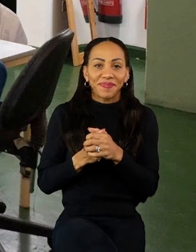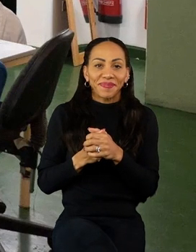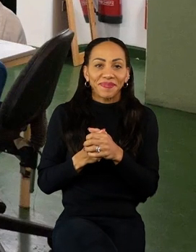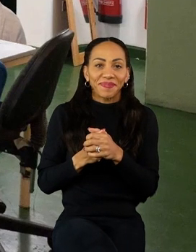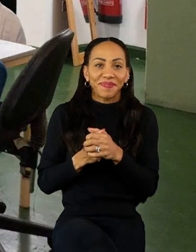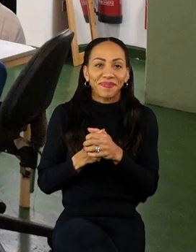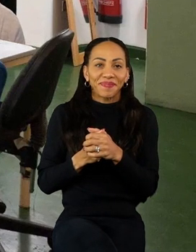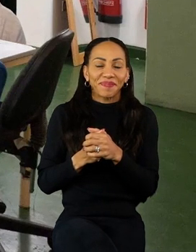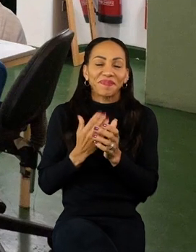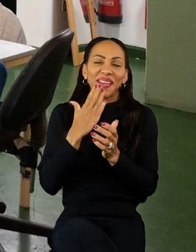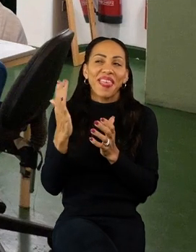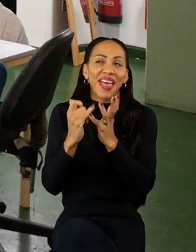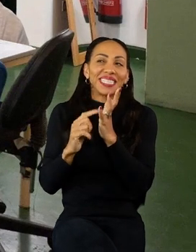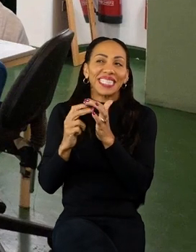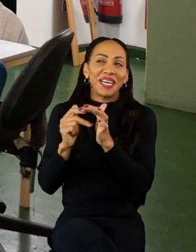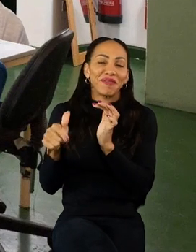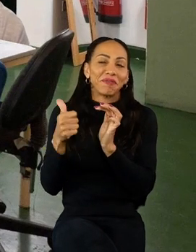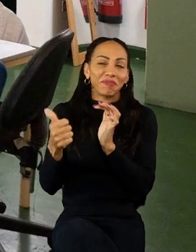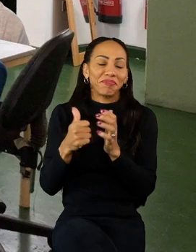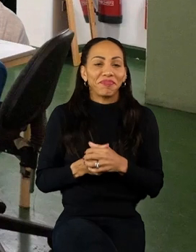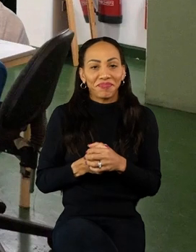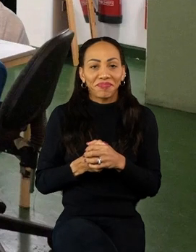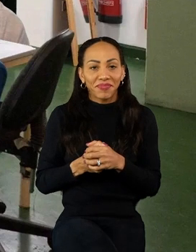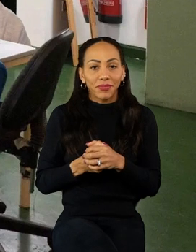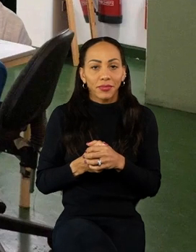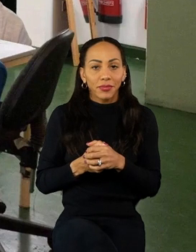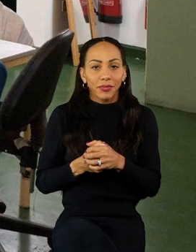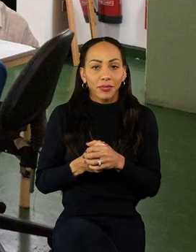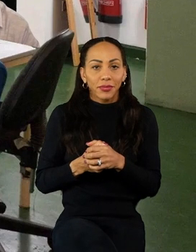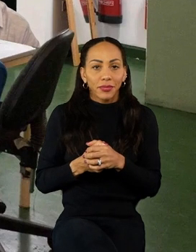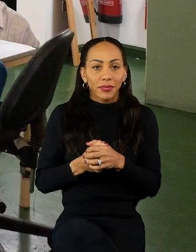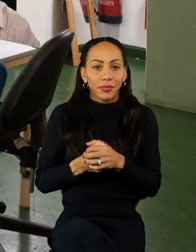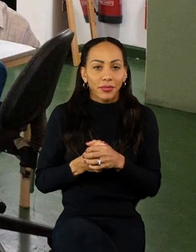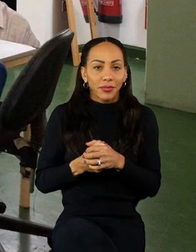sequences. Great. Yeah, thanks. Thanks, Steve. We've got